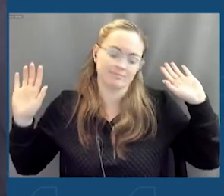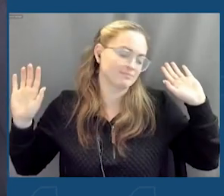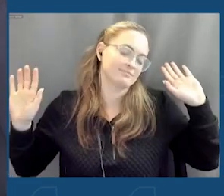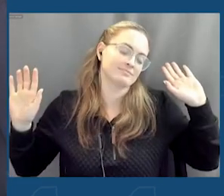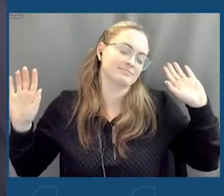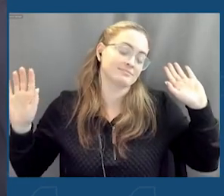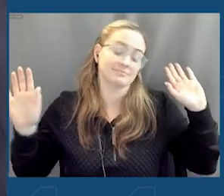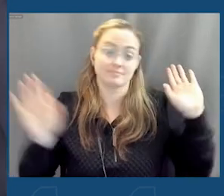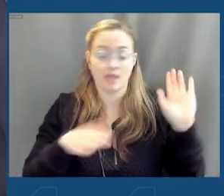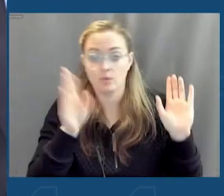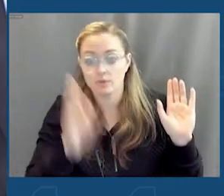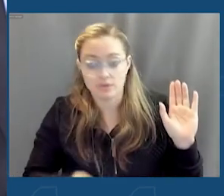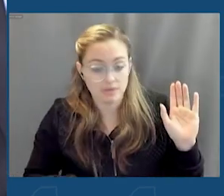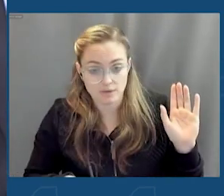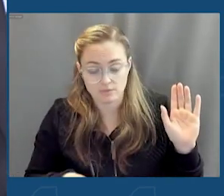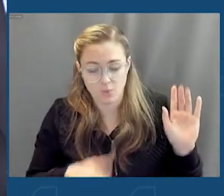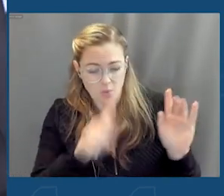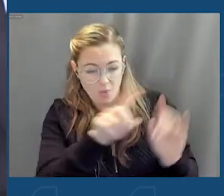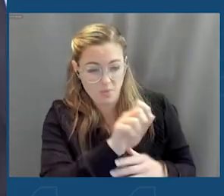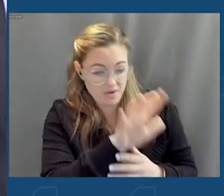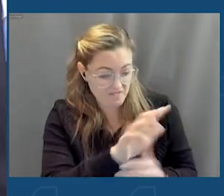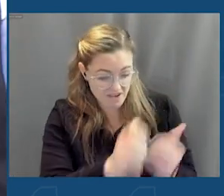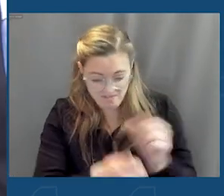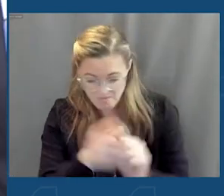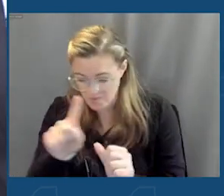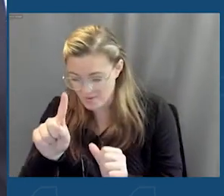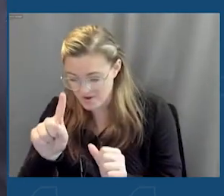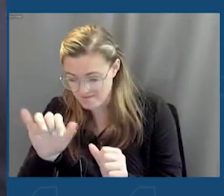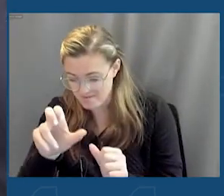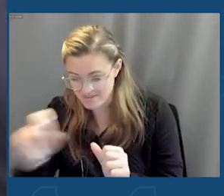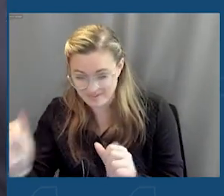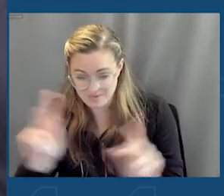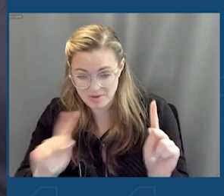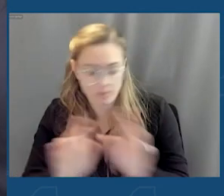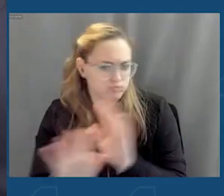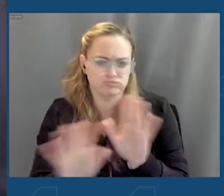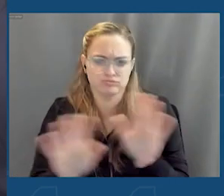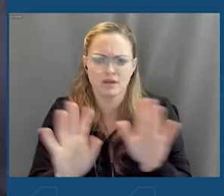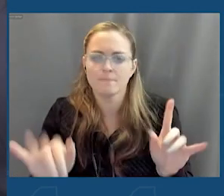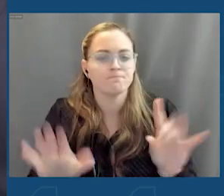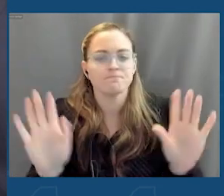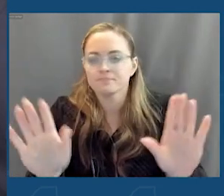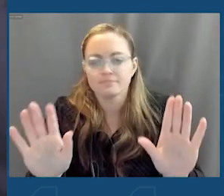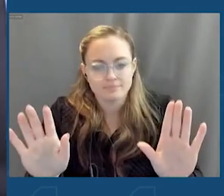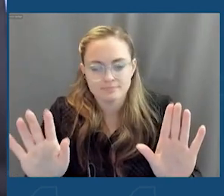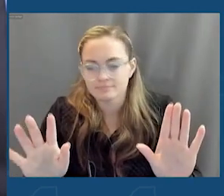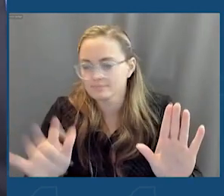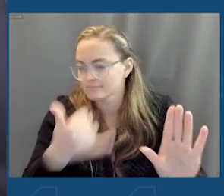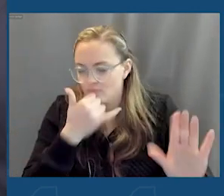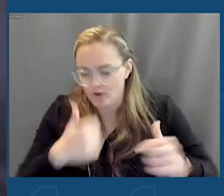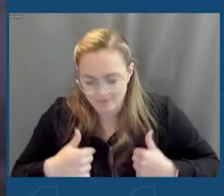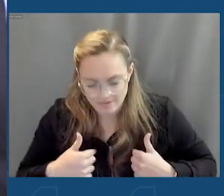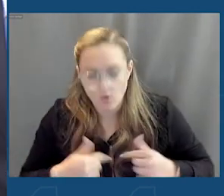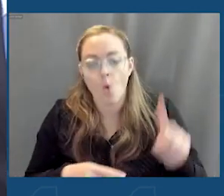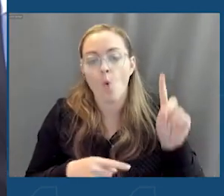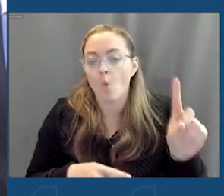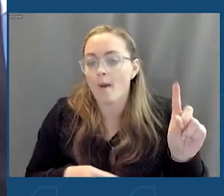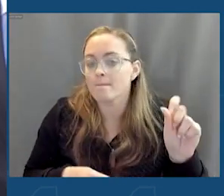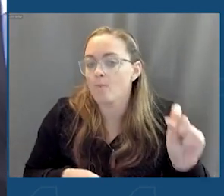would never have come on if it was 1.5 million crimes per 1 million riders. The governor stands corrected.